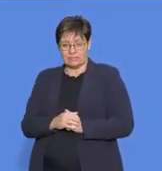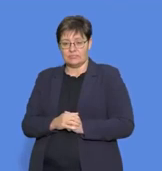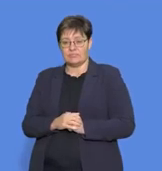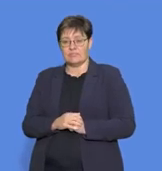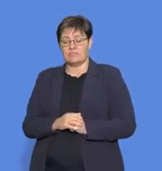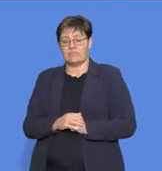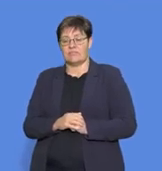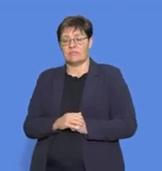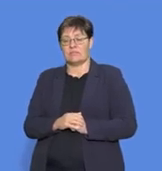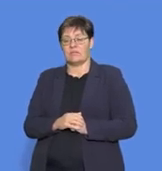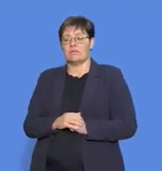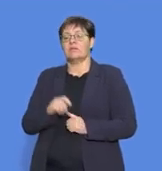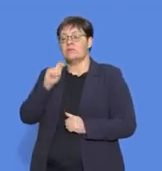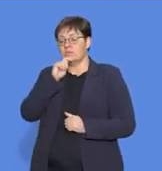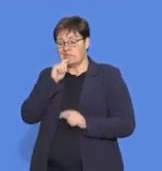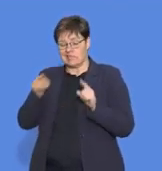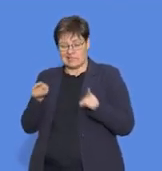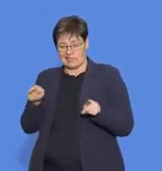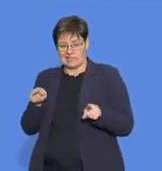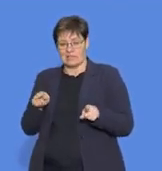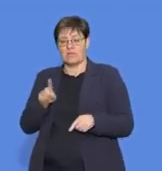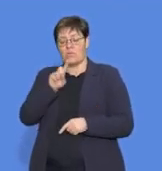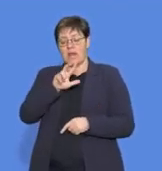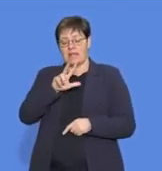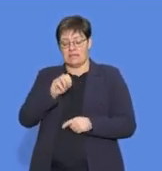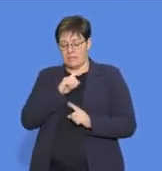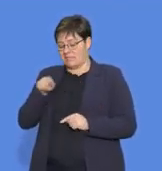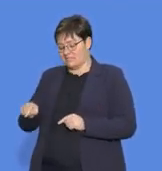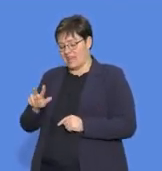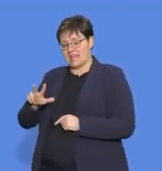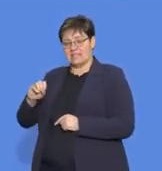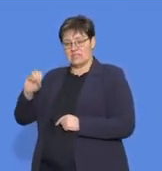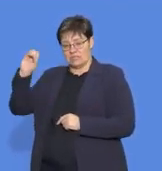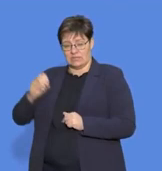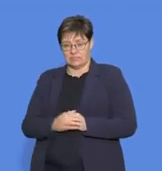of a cyclic quad, because together we needed them to be 180 degrees.